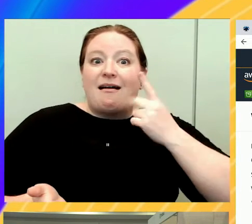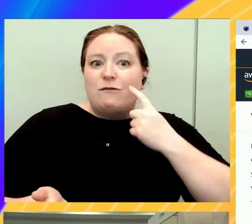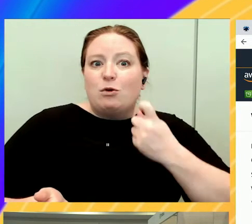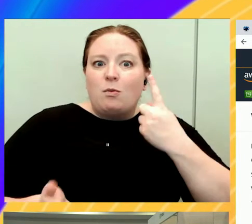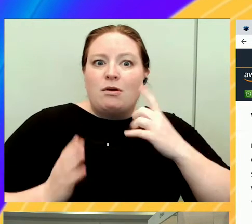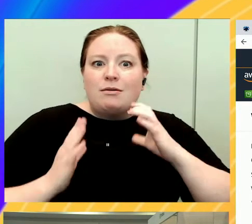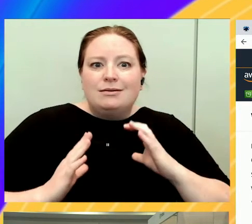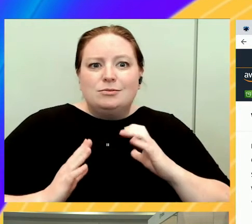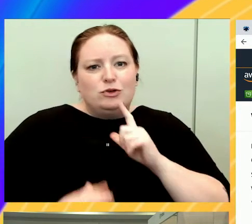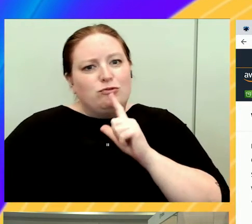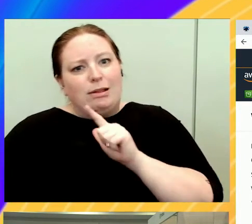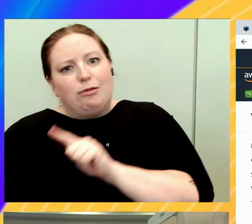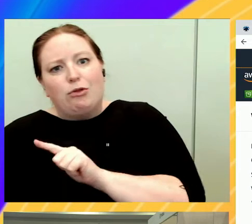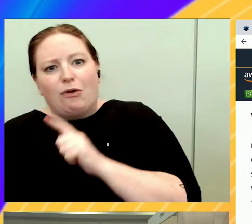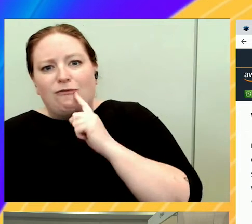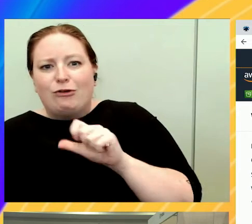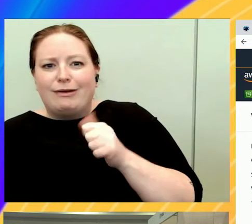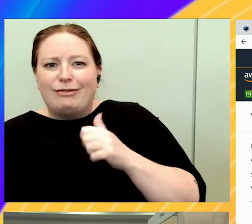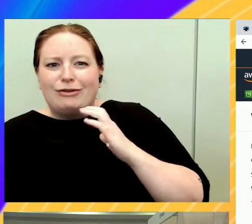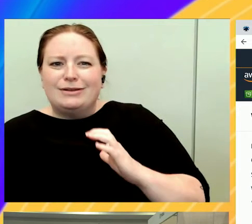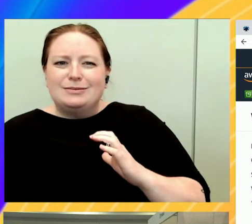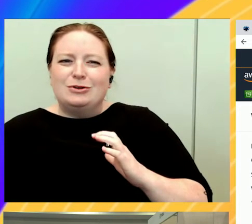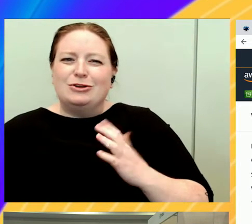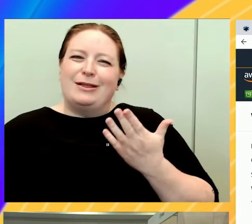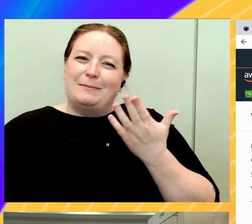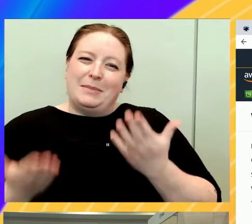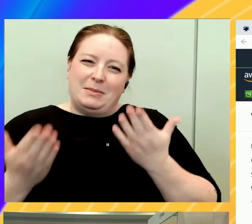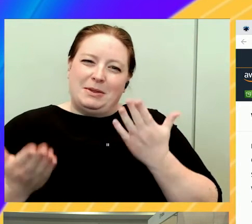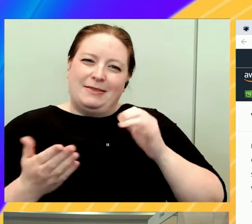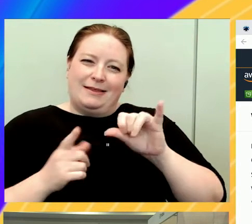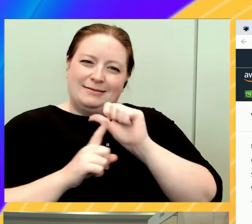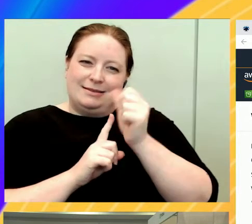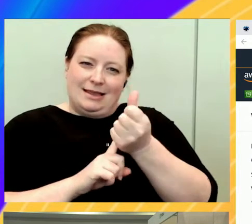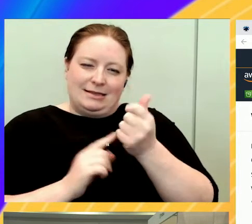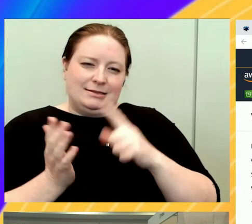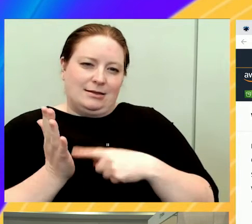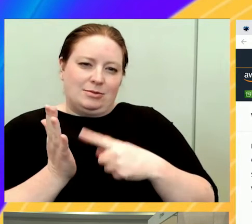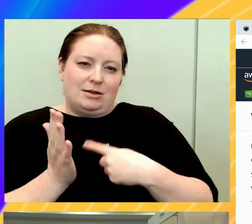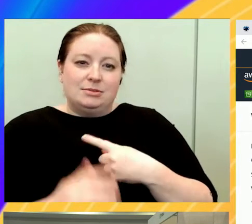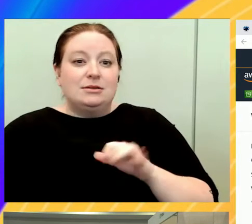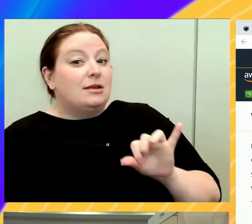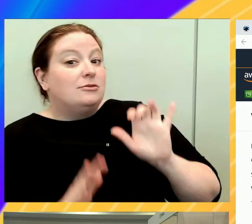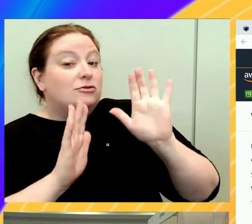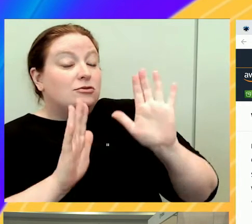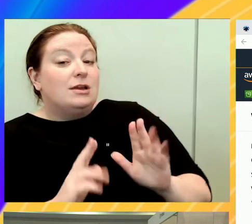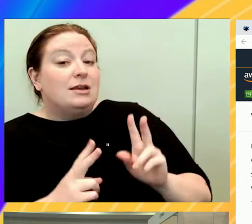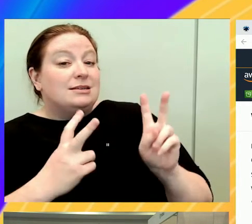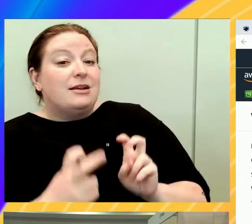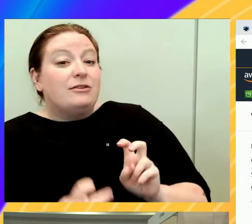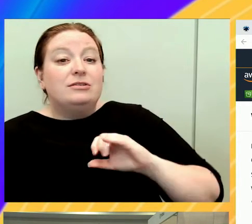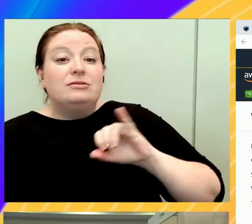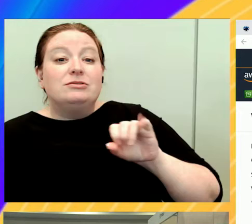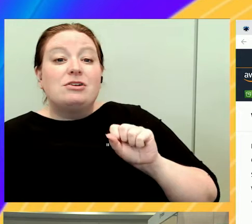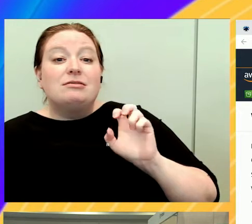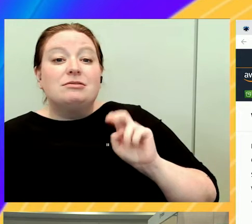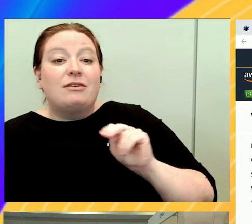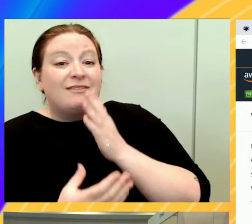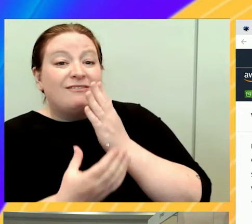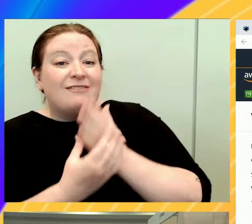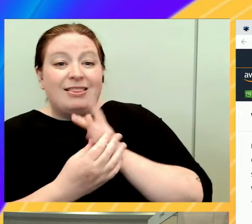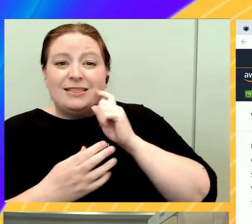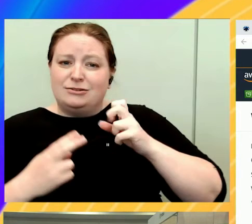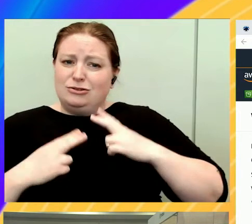Yep. And that's the great thing about this custom lens is it downloads that JSON file, but that's human readable. You could open it up in an editor. You